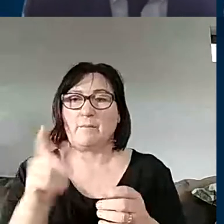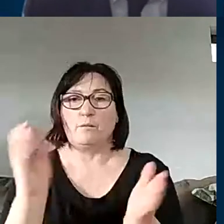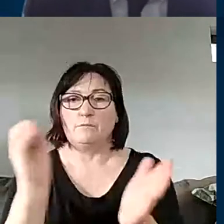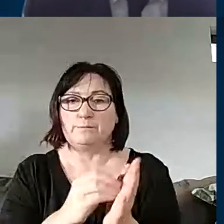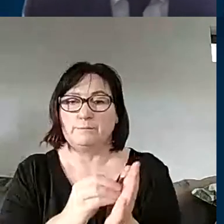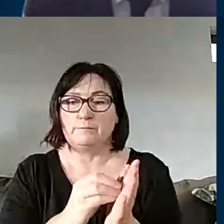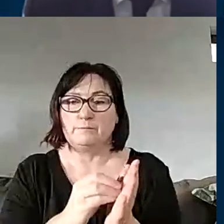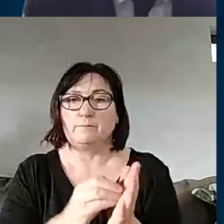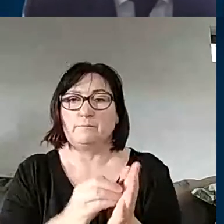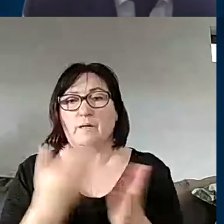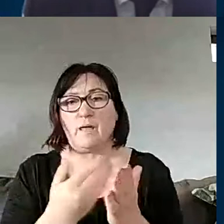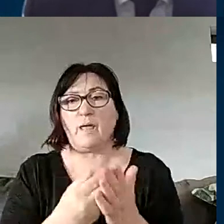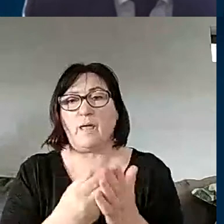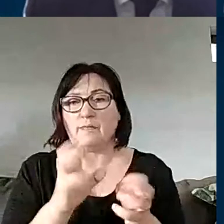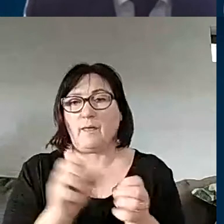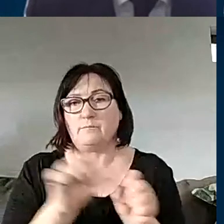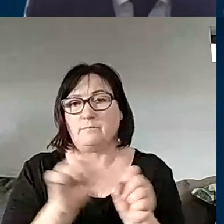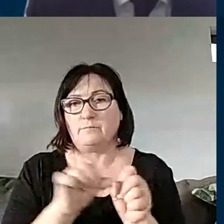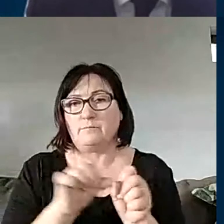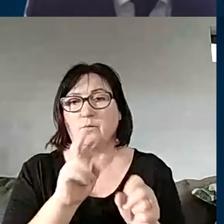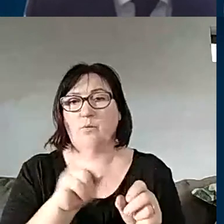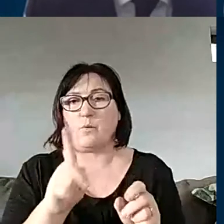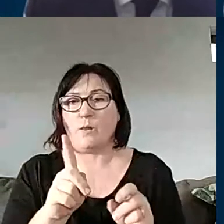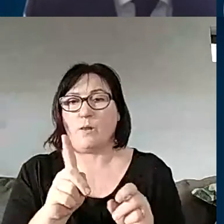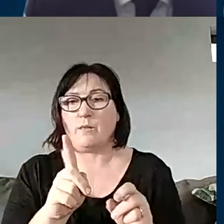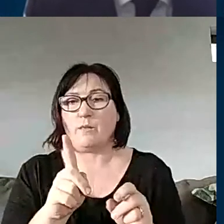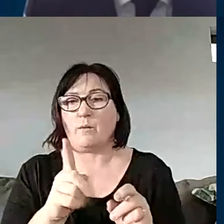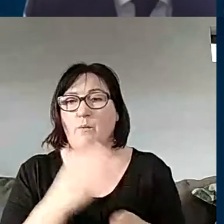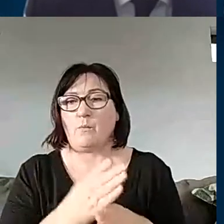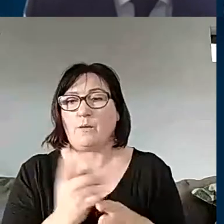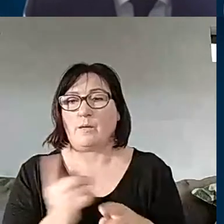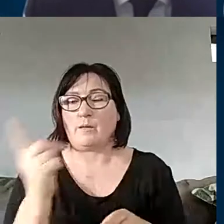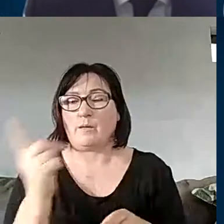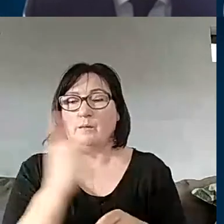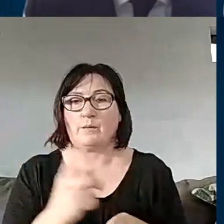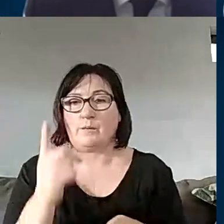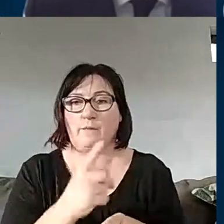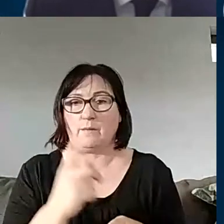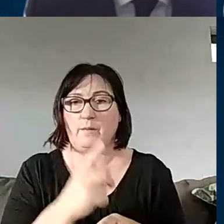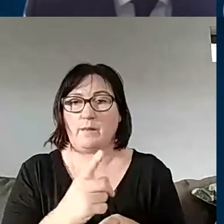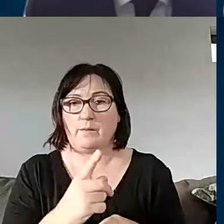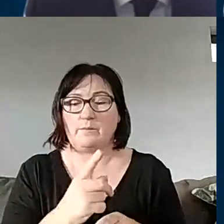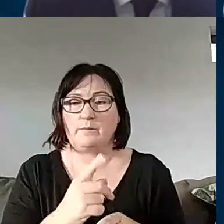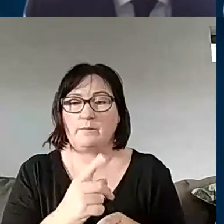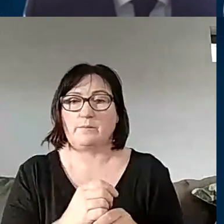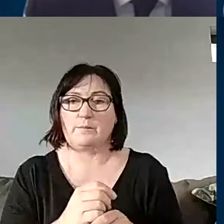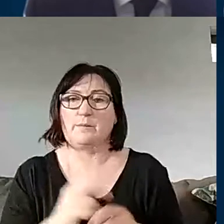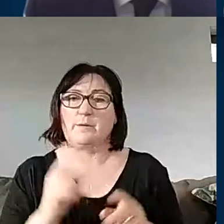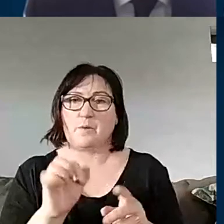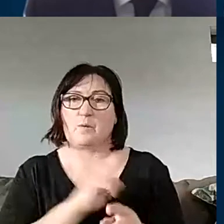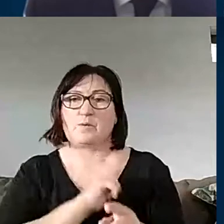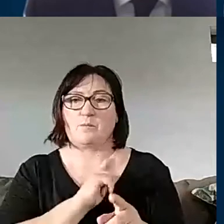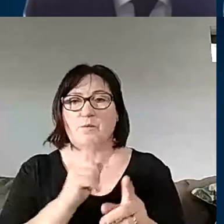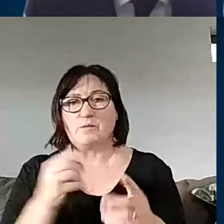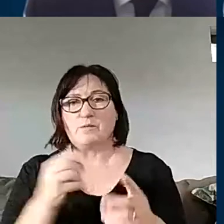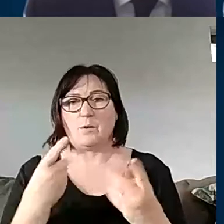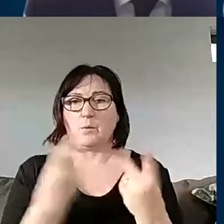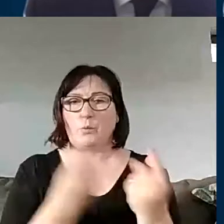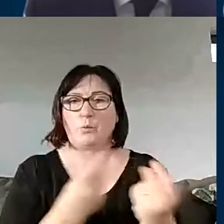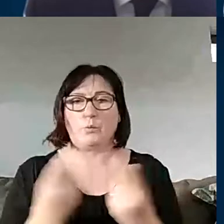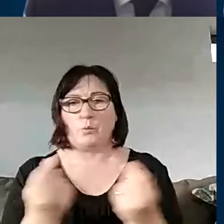21 working days for this action to take place, because there's several things that need to happen in the background for it to become